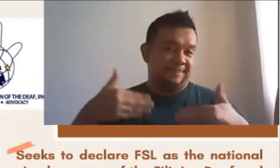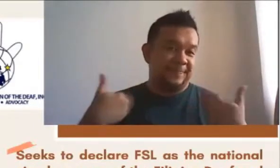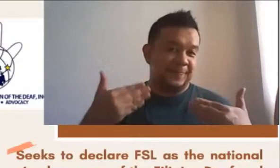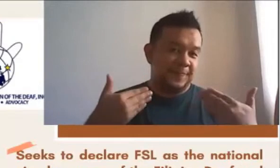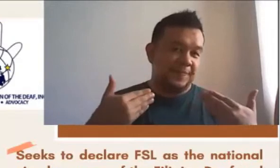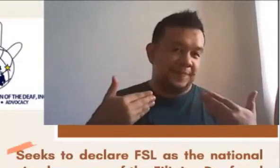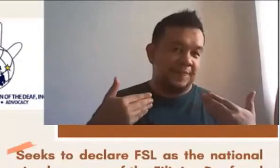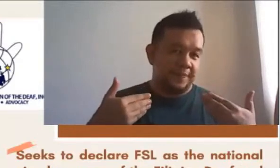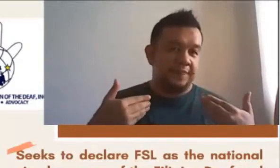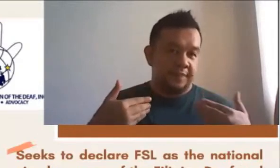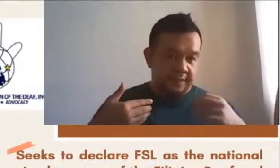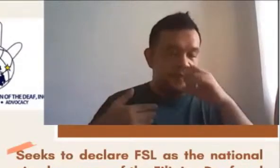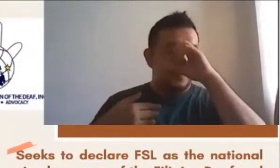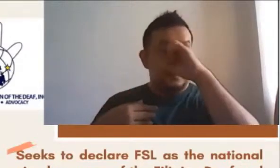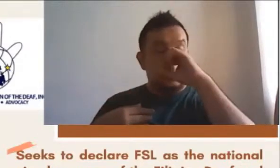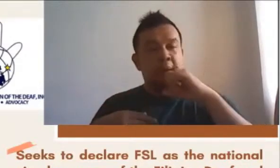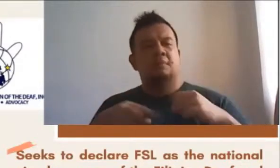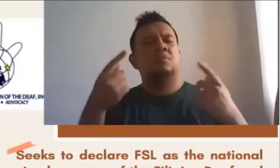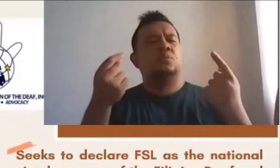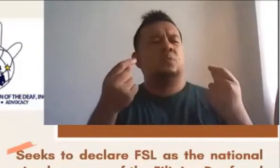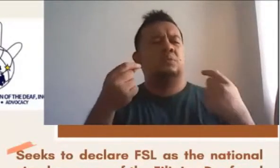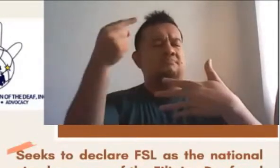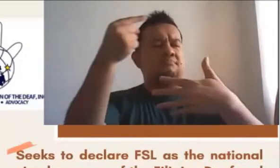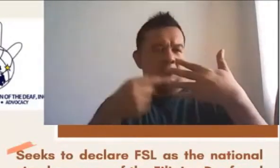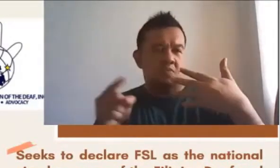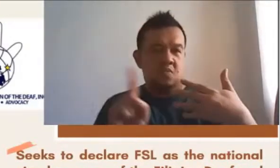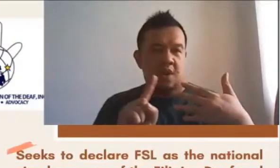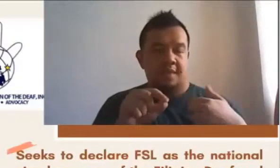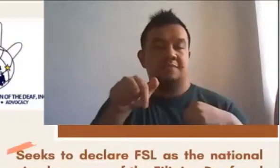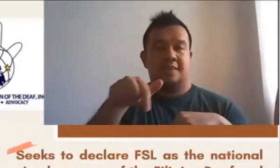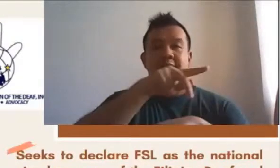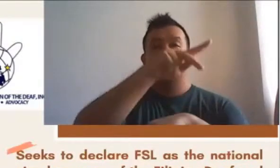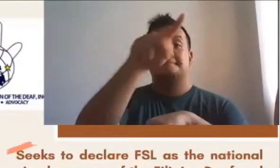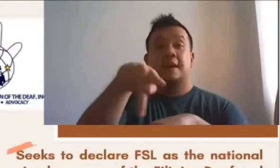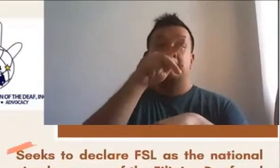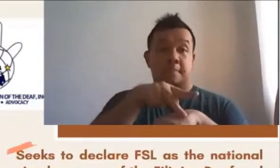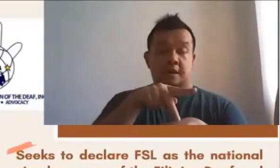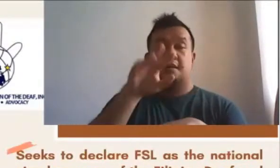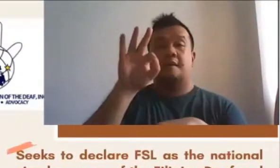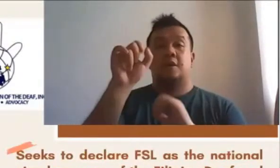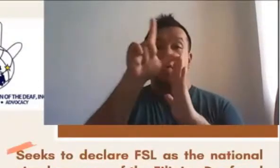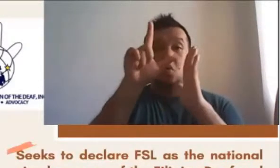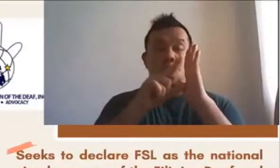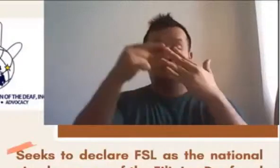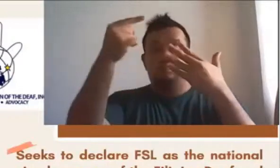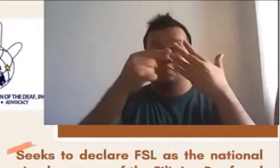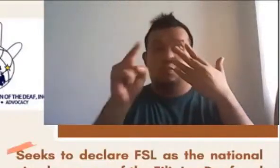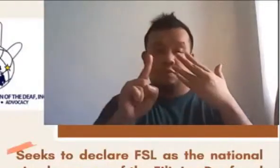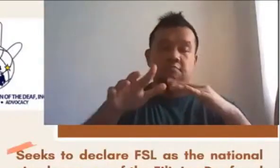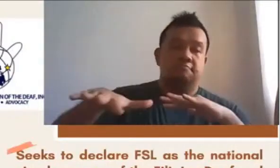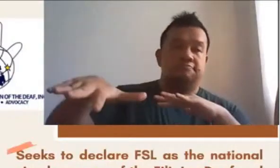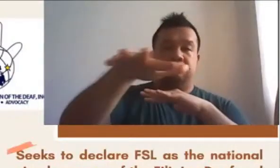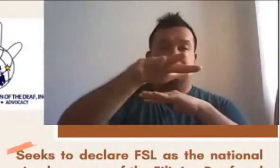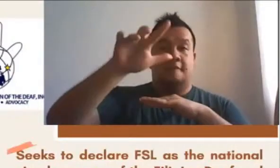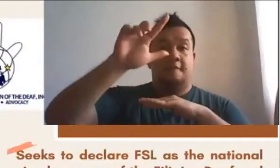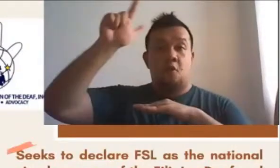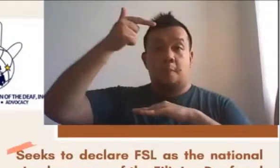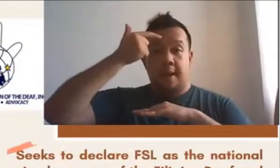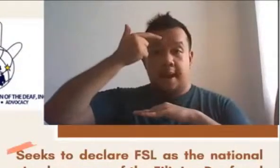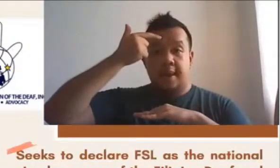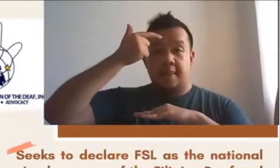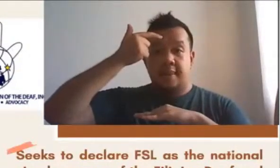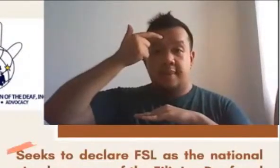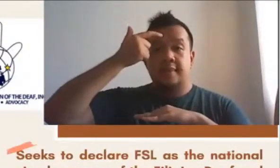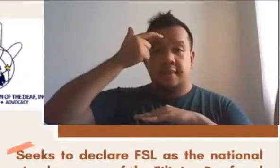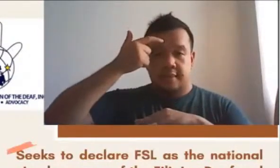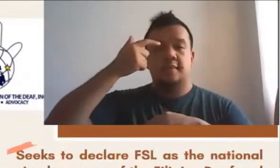to? It's for government transactions for the Filipino deaf to benefit. So kunyari sa education, sa law, sa